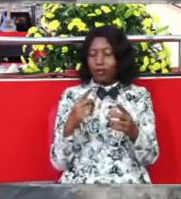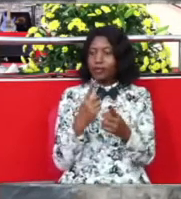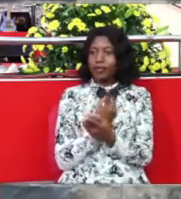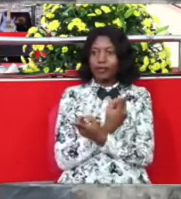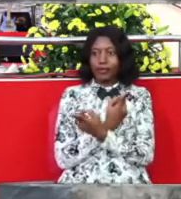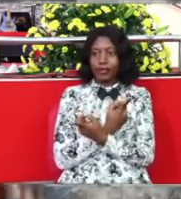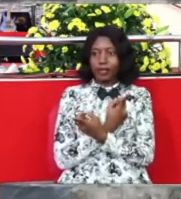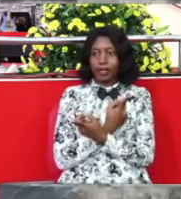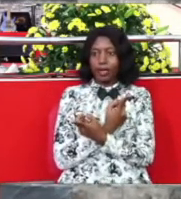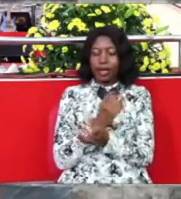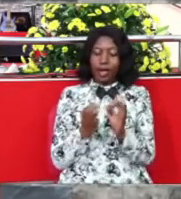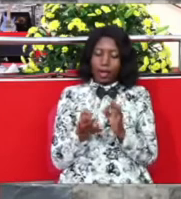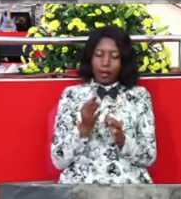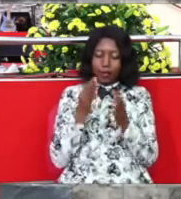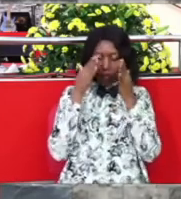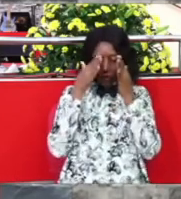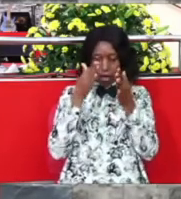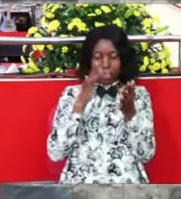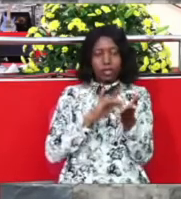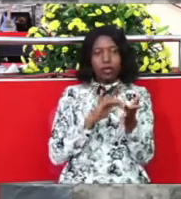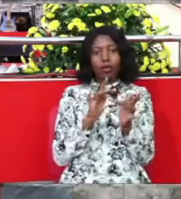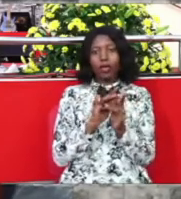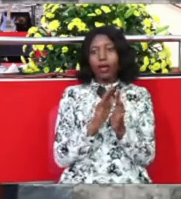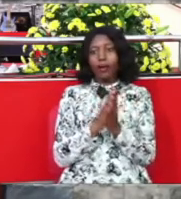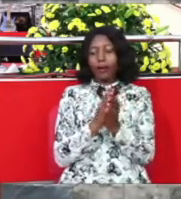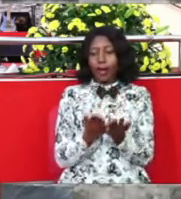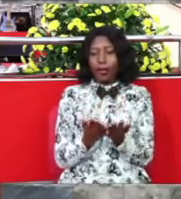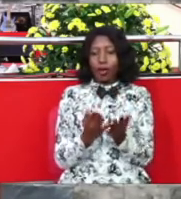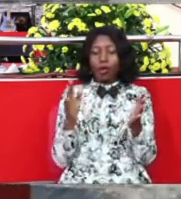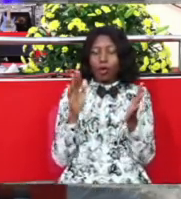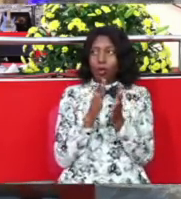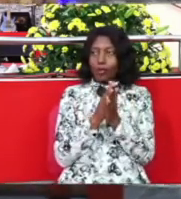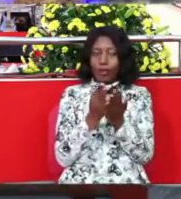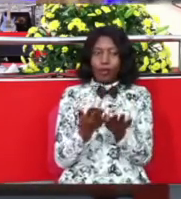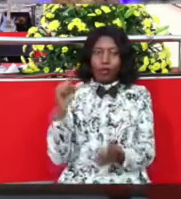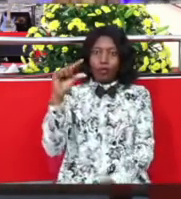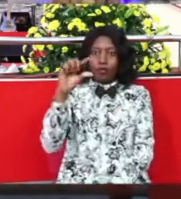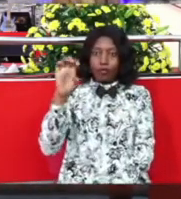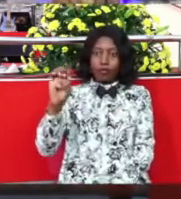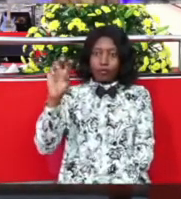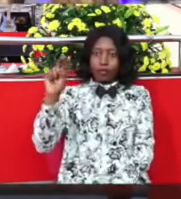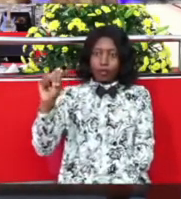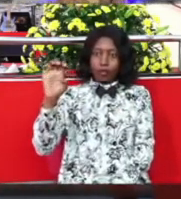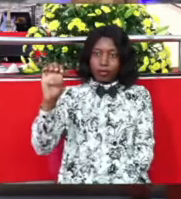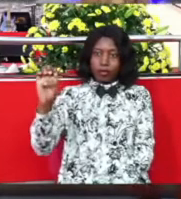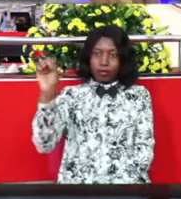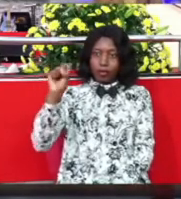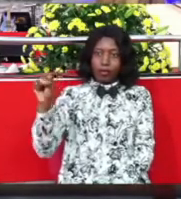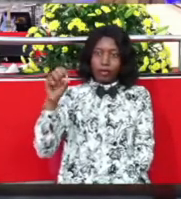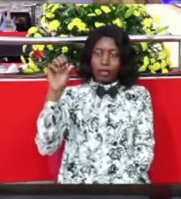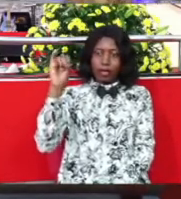If you turn to the book of Genesis, alia mwanzo, and you are being reminded of chapter number